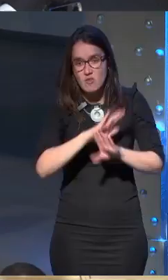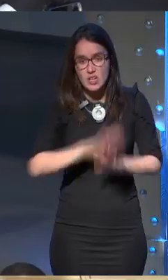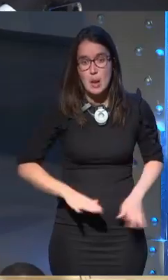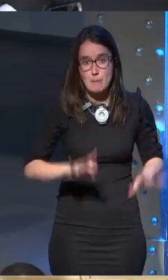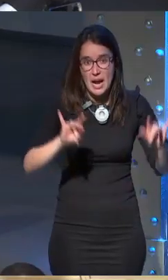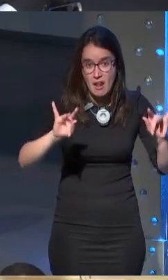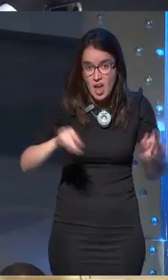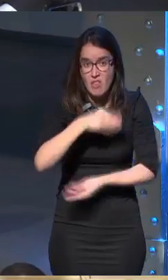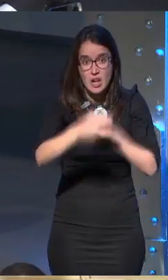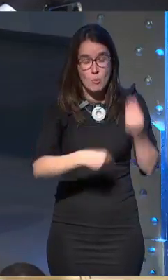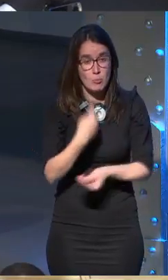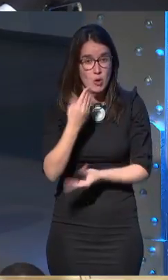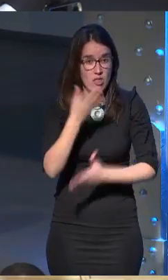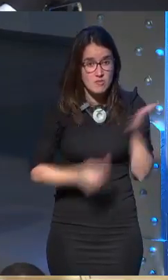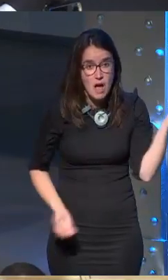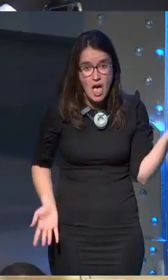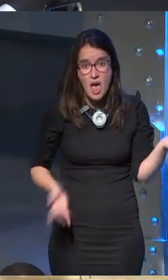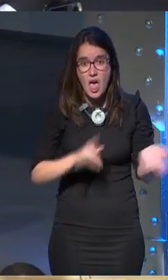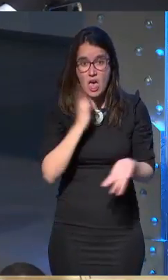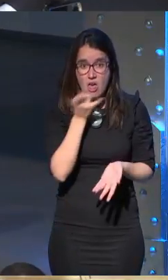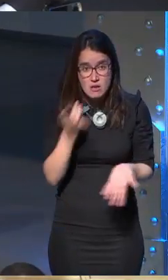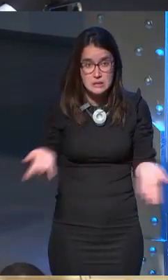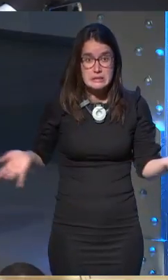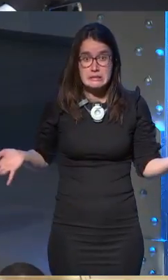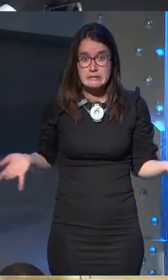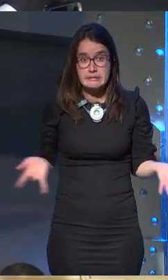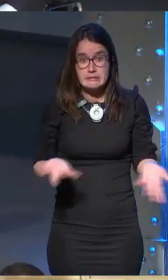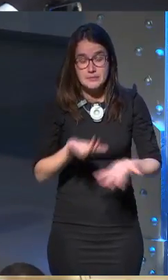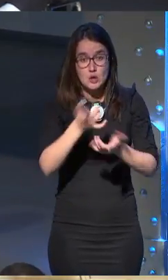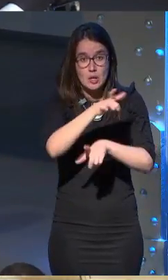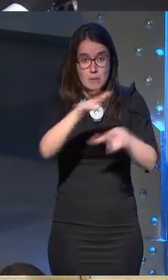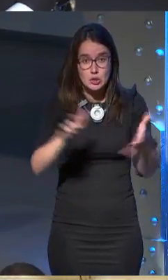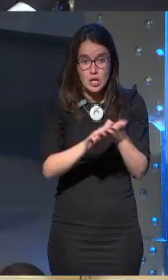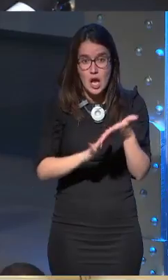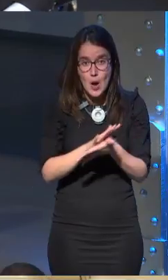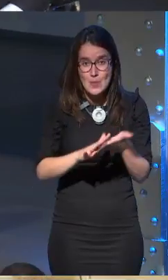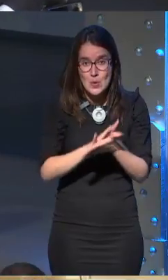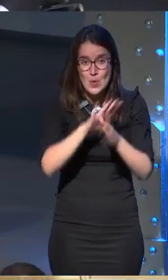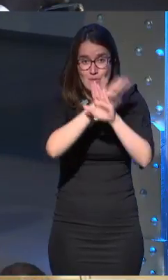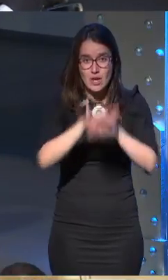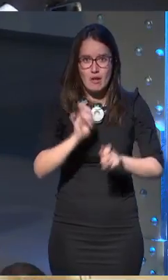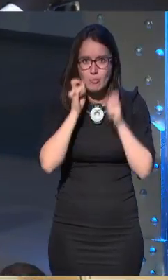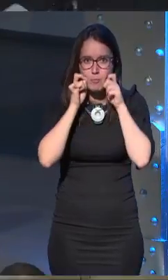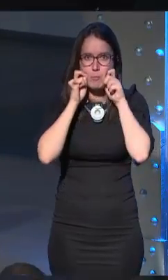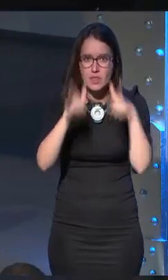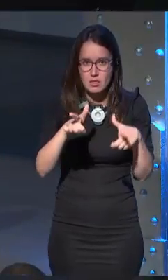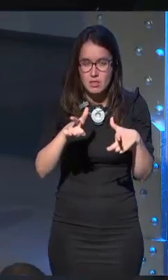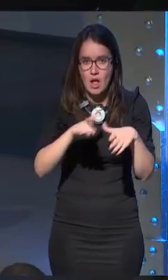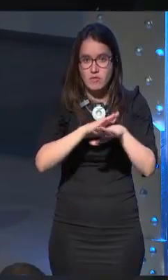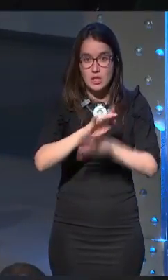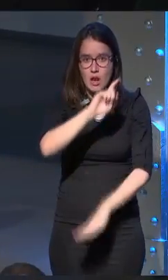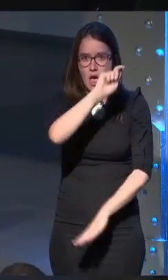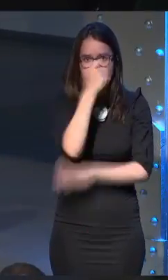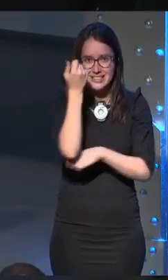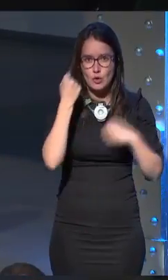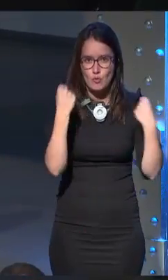fail. I think you find in the people I talk to that are been very successful in their lives, this one trait that